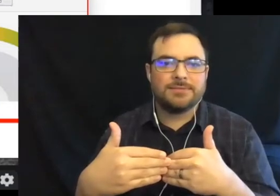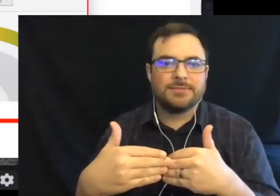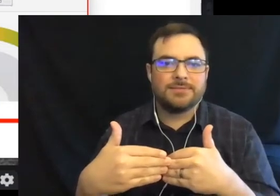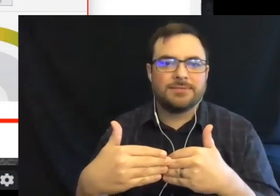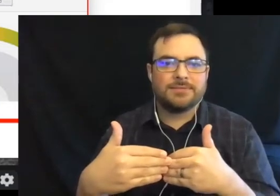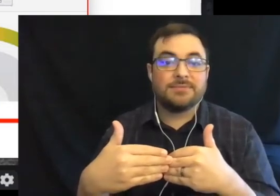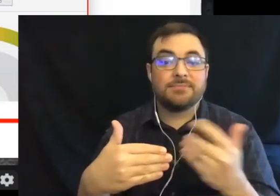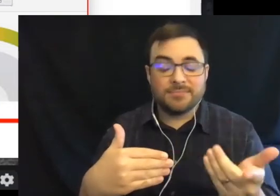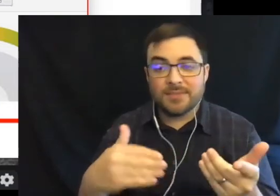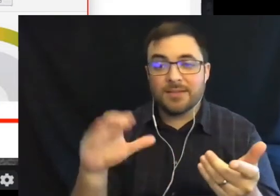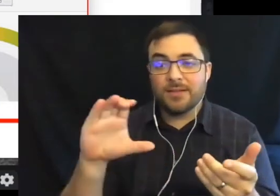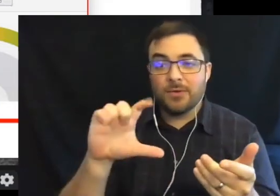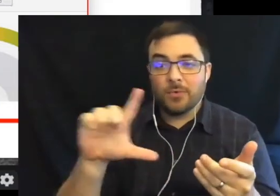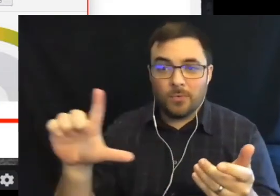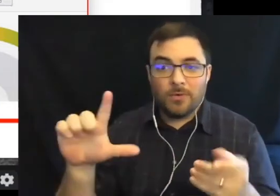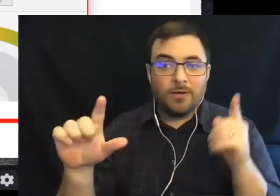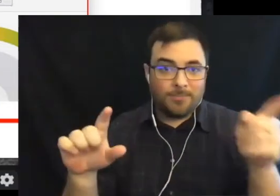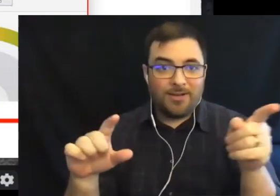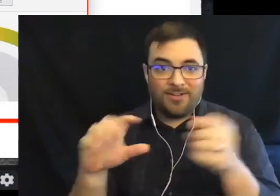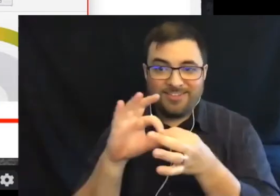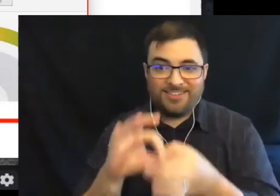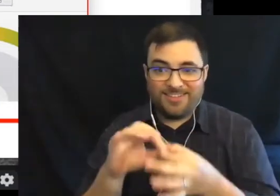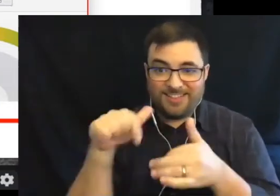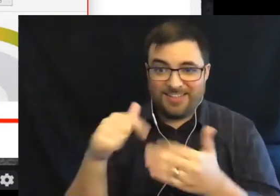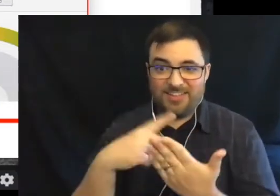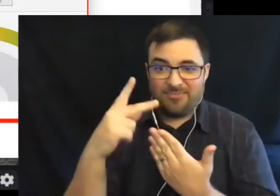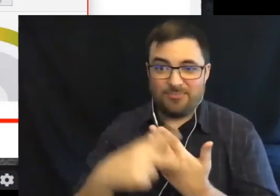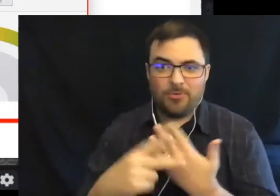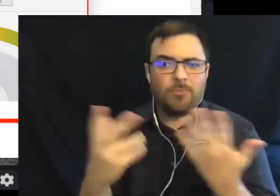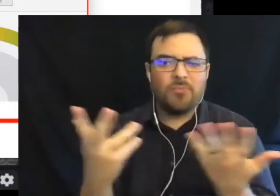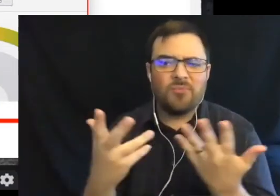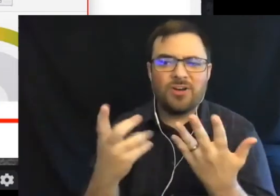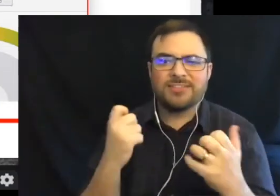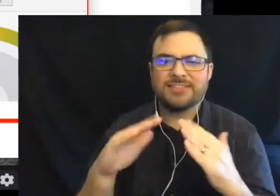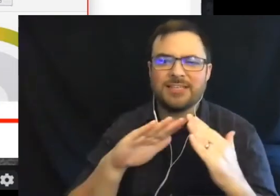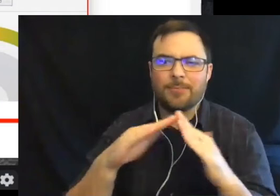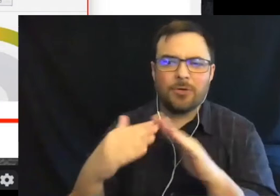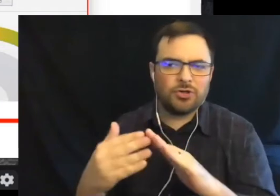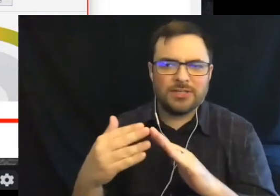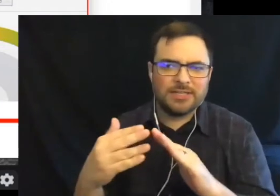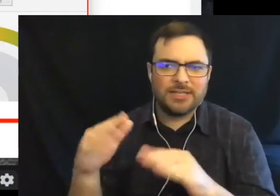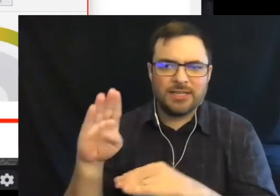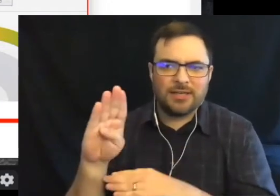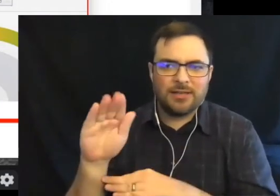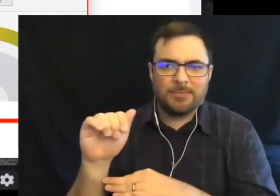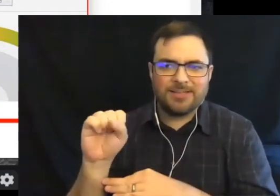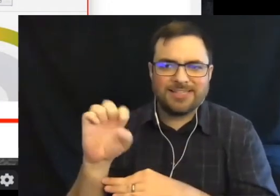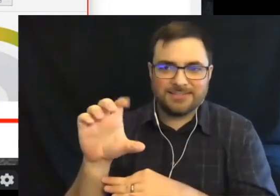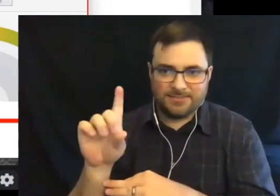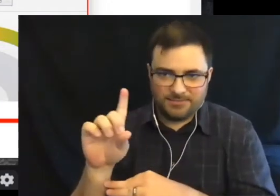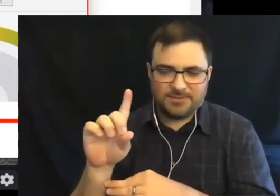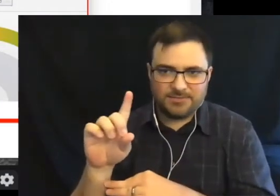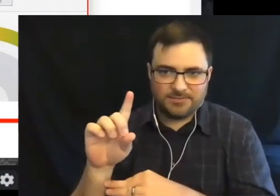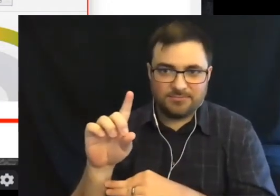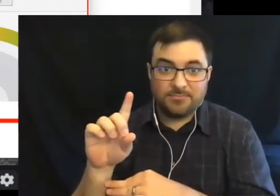The cool thing about EducaPlay is that it's a community-based approach. So anything that you